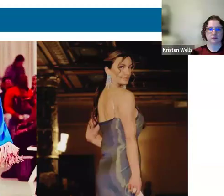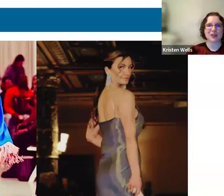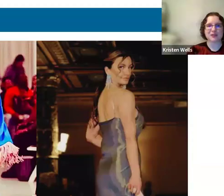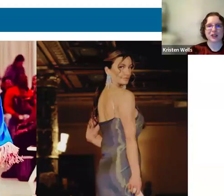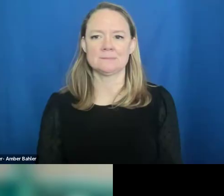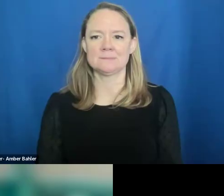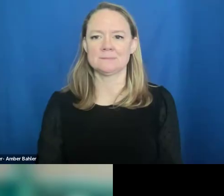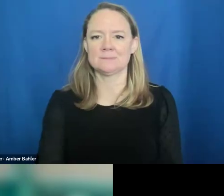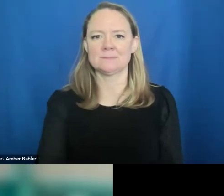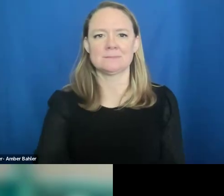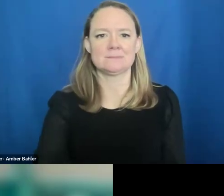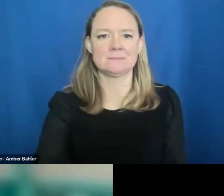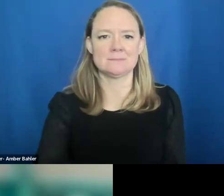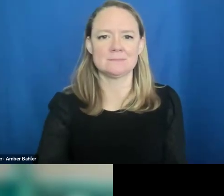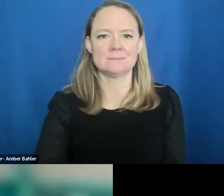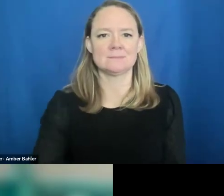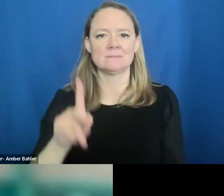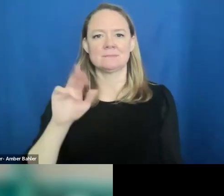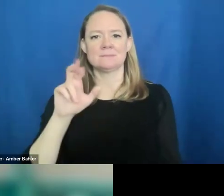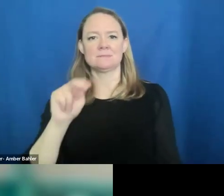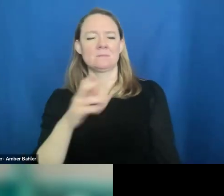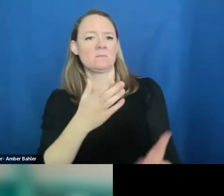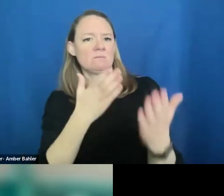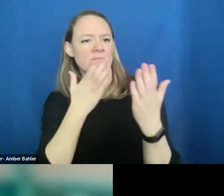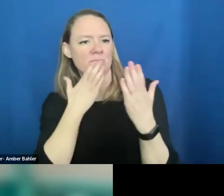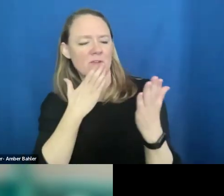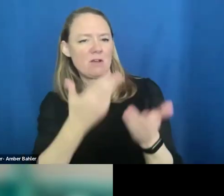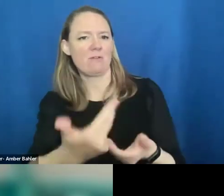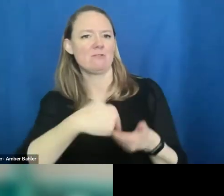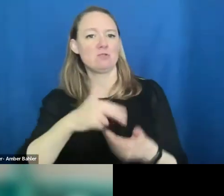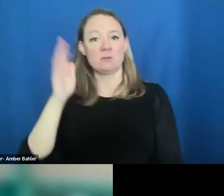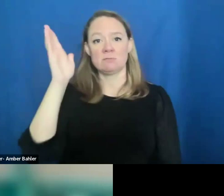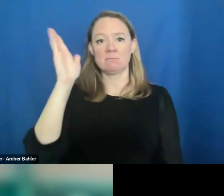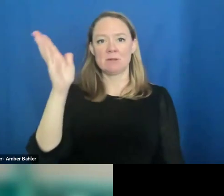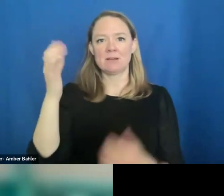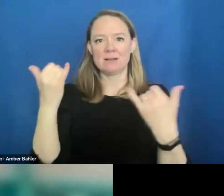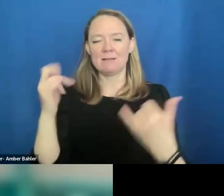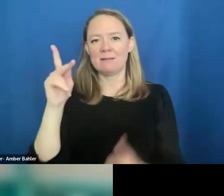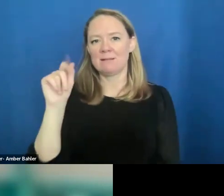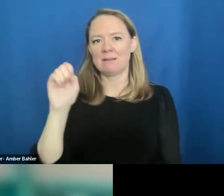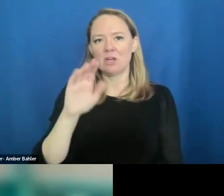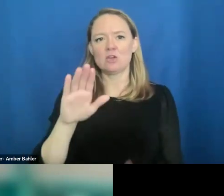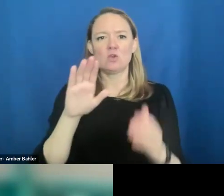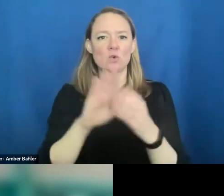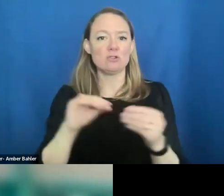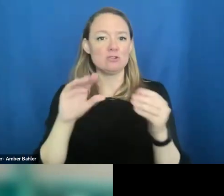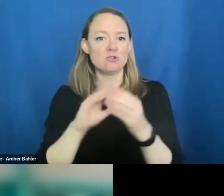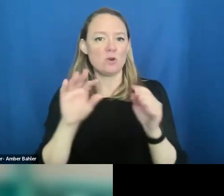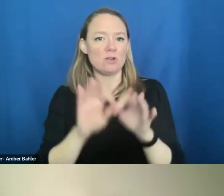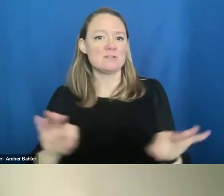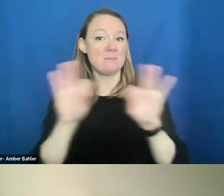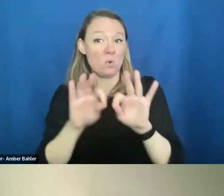Thank you so much for coming and speaking to us today, Kate. Your story is very poignant for the discussion that we're going to have here